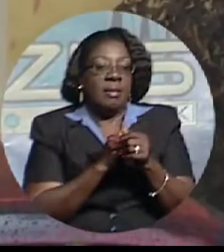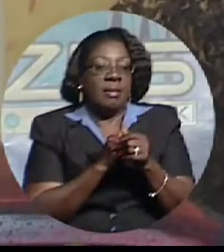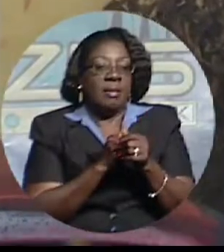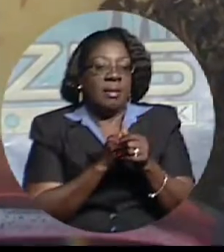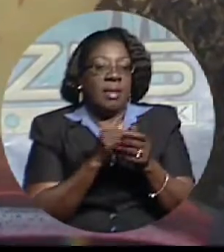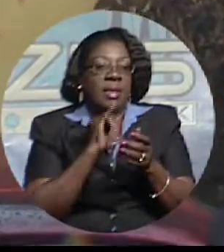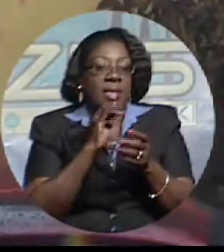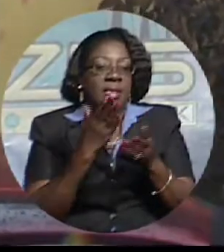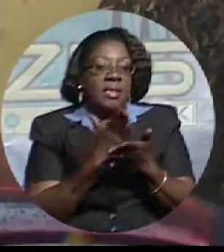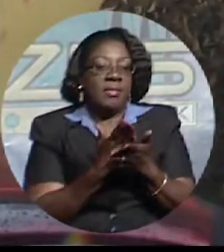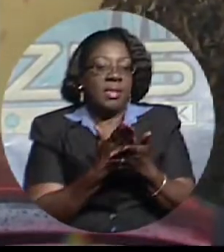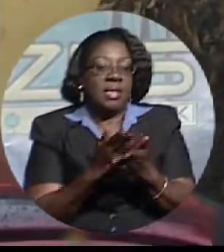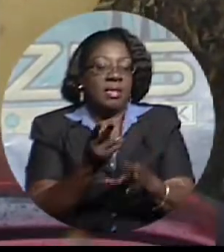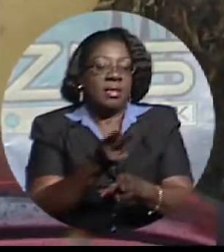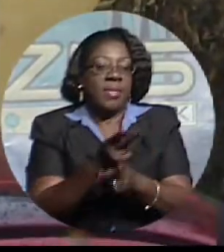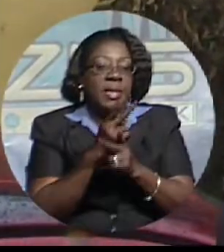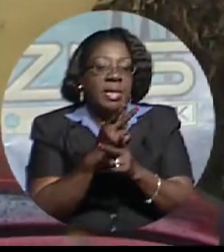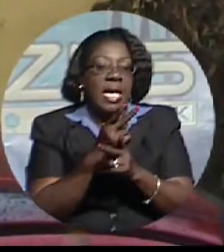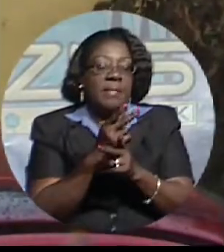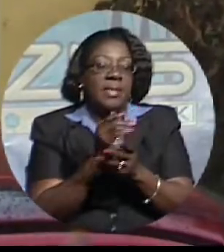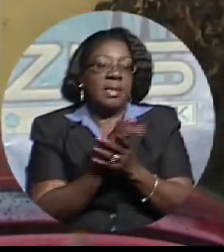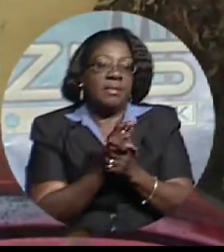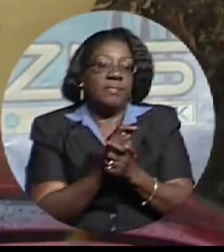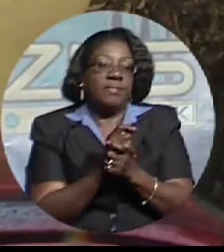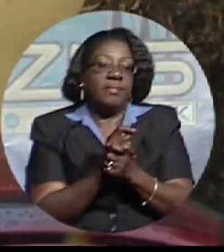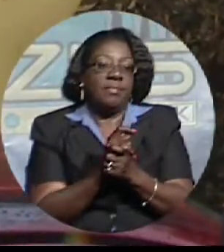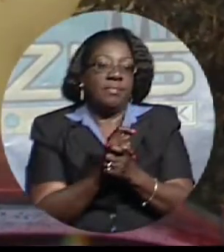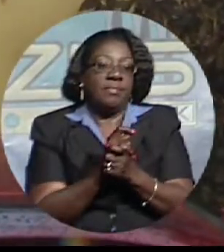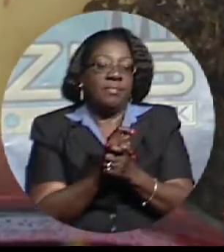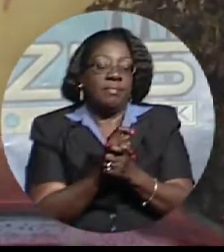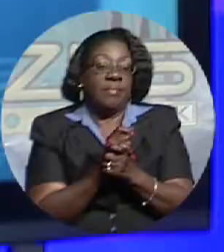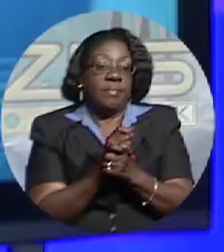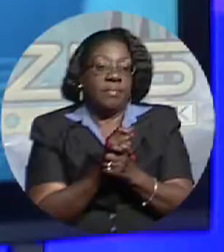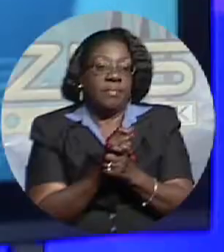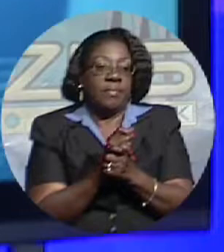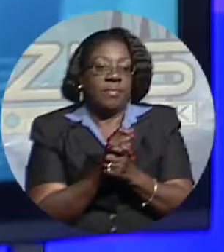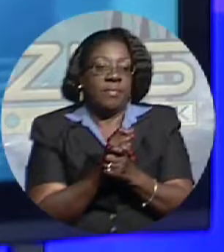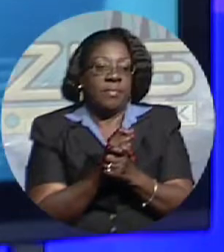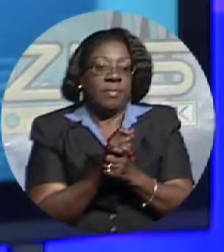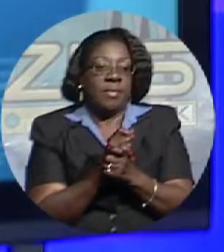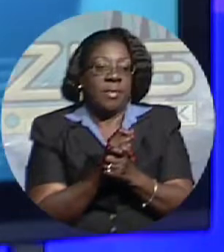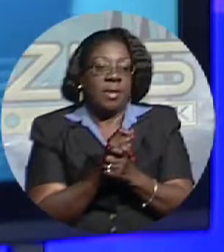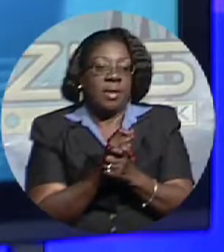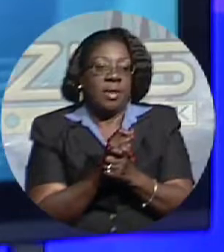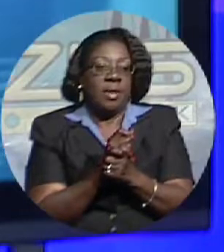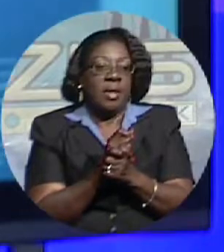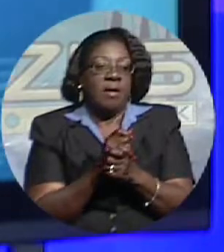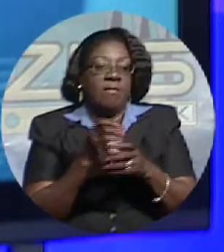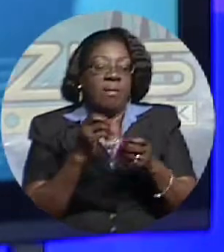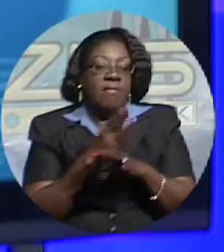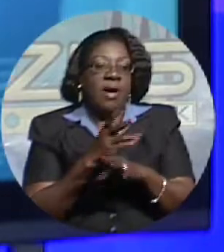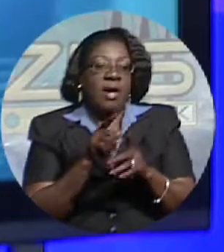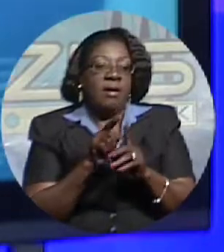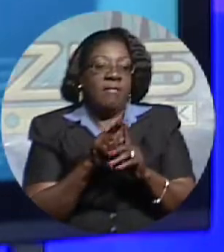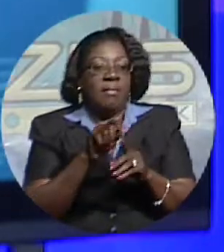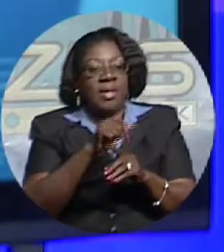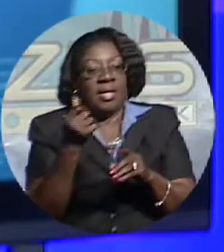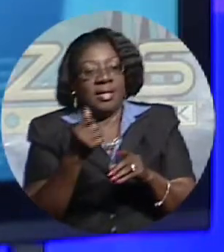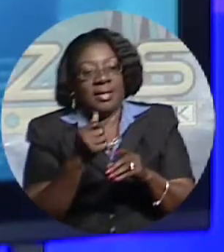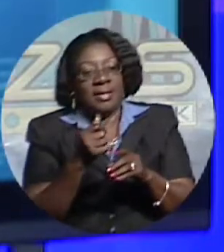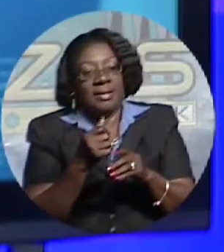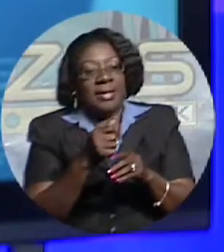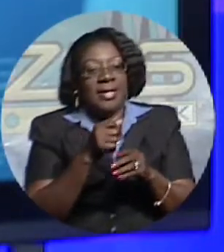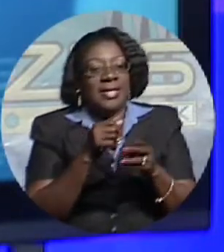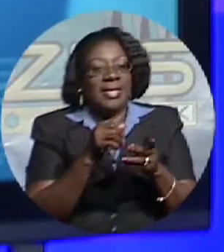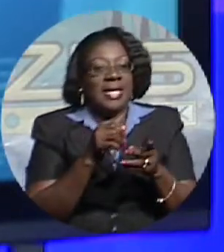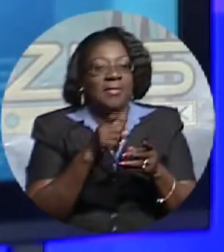It is something that should have been preserved, but I don't know. Well, from a sudden blaze to a lingering menace, it was a